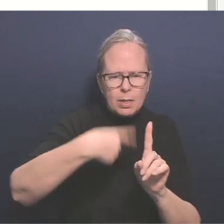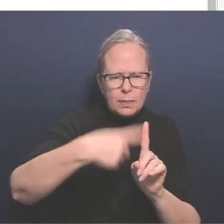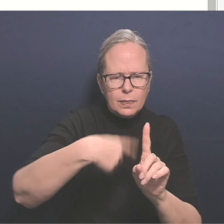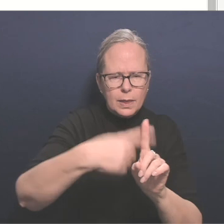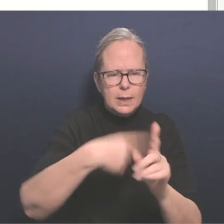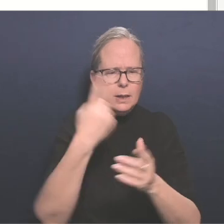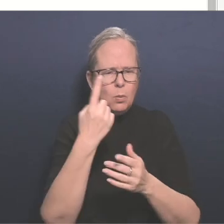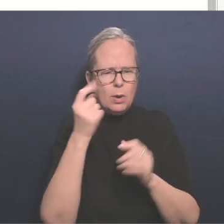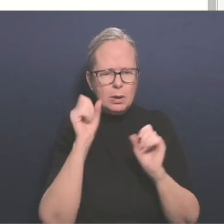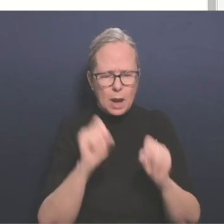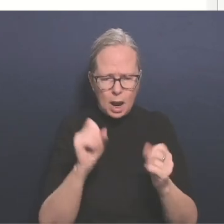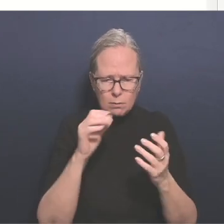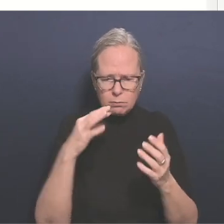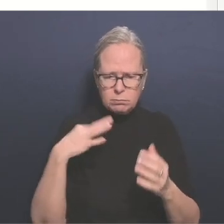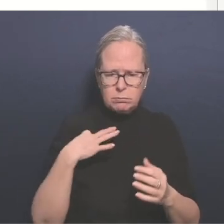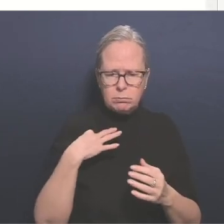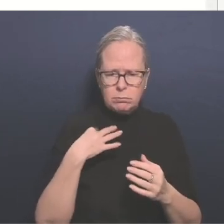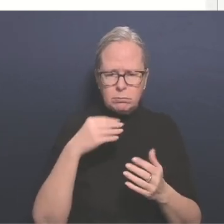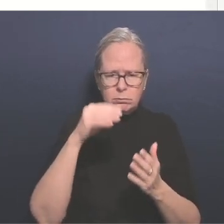to show you,